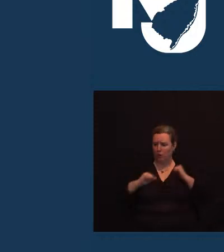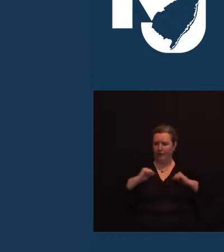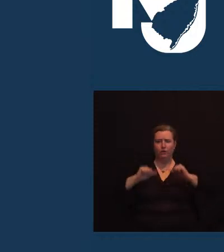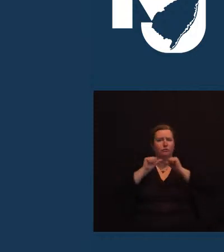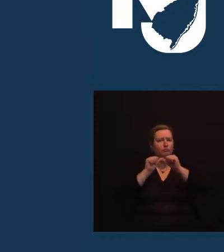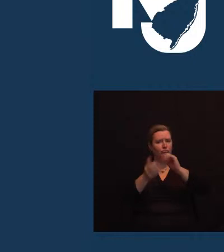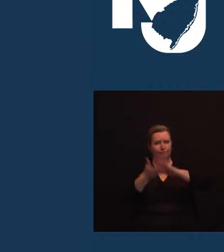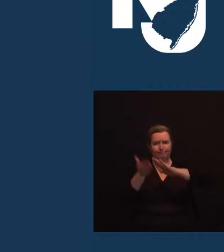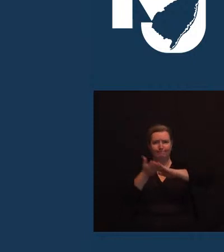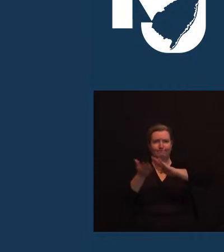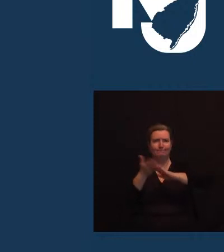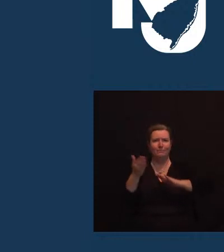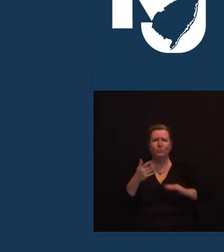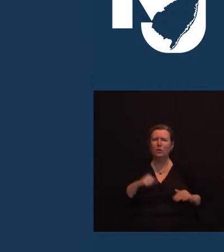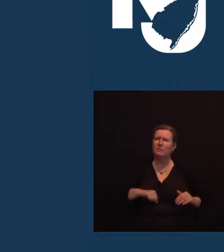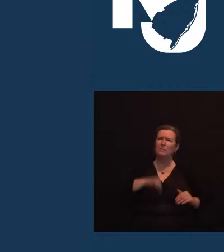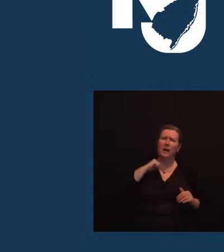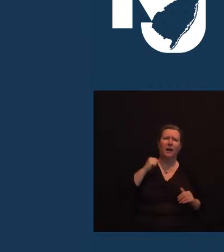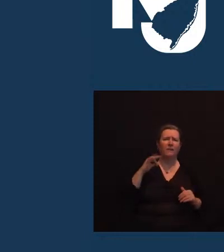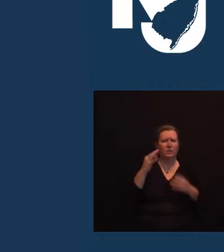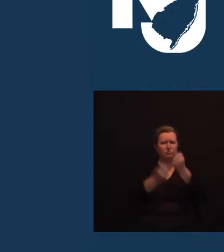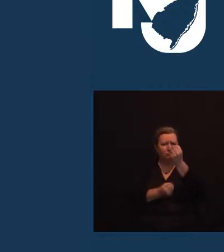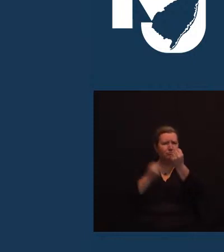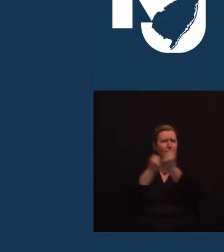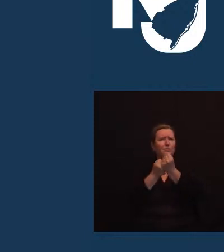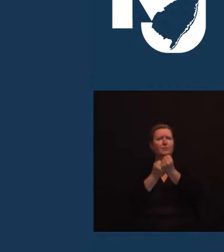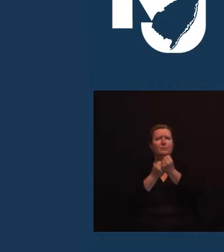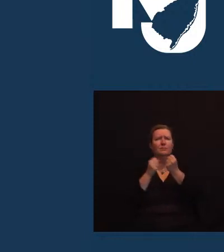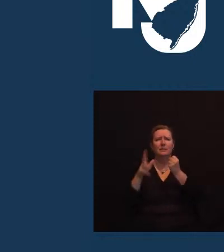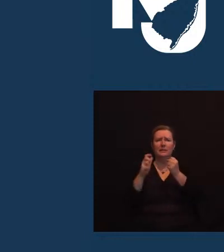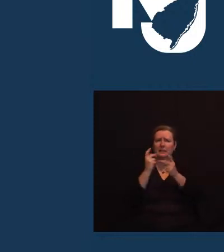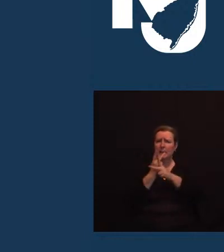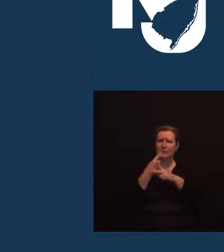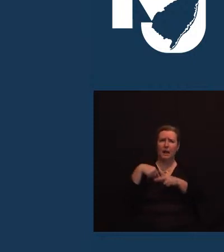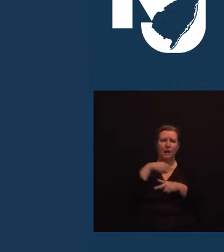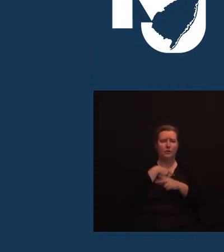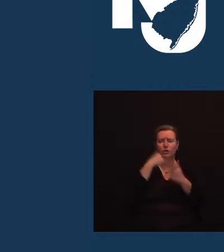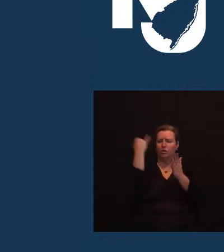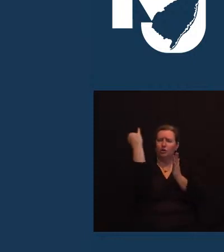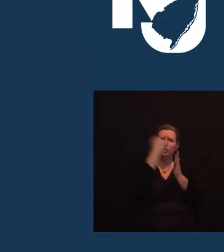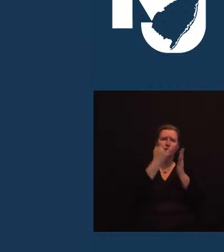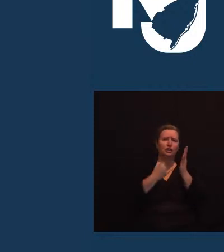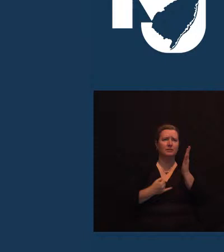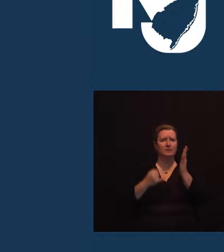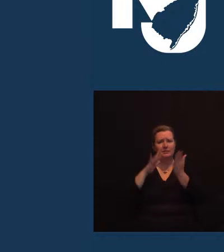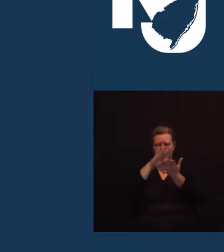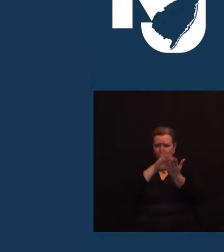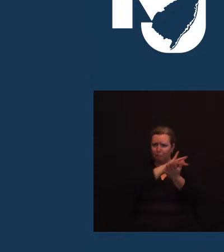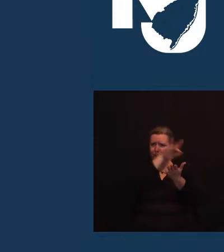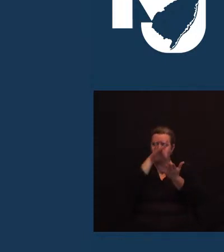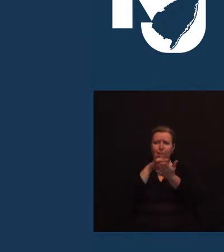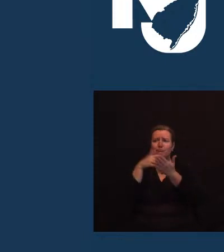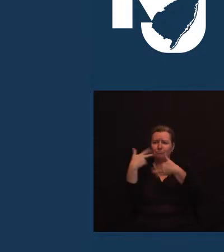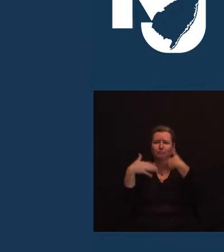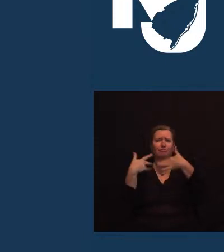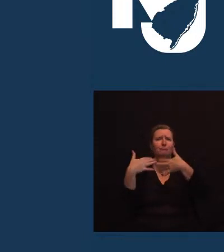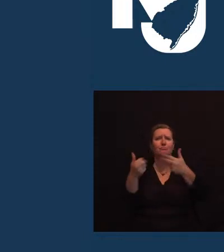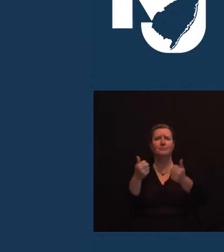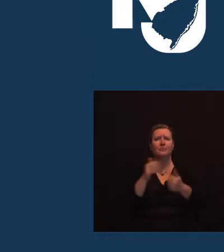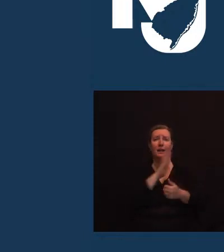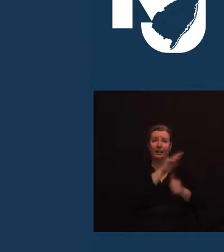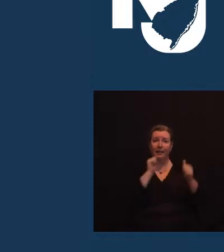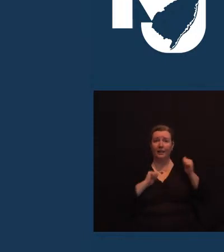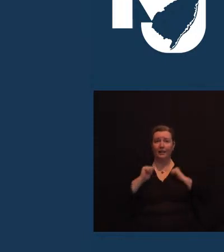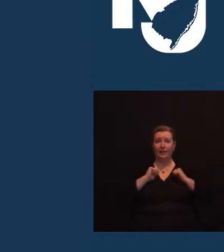especially proud of the supports that were put in place to keep our arts centers thriving at the Rhino Theater Group and elsewhere up and down the